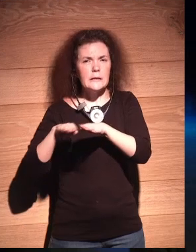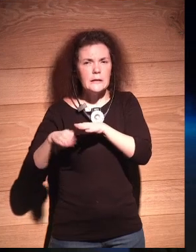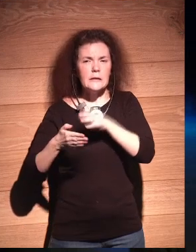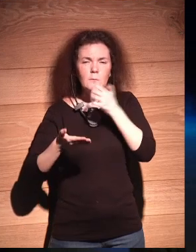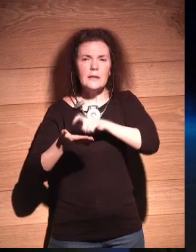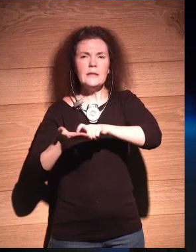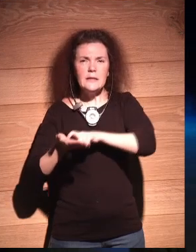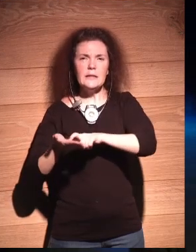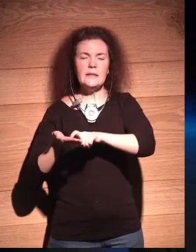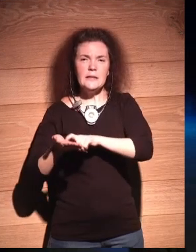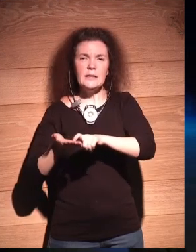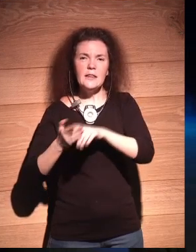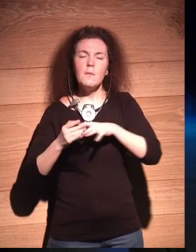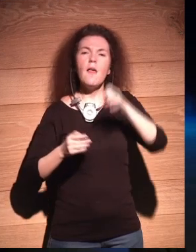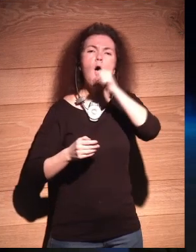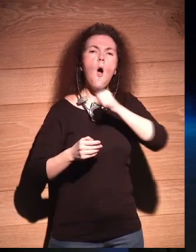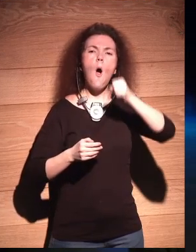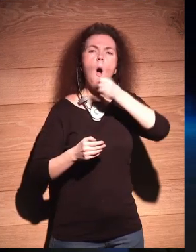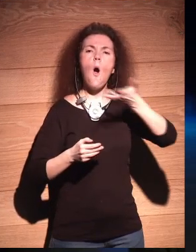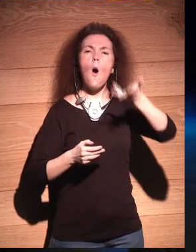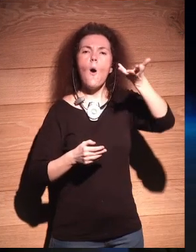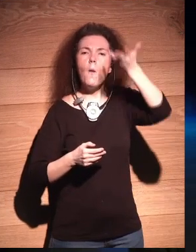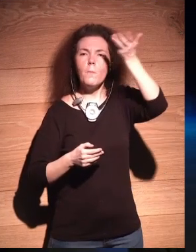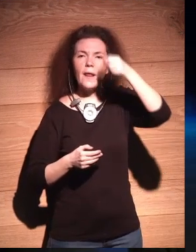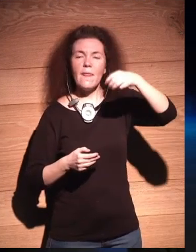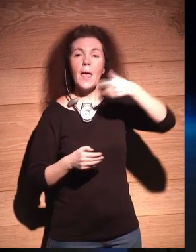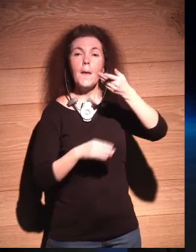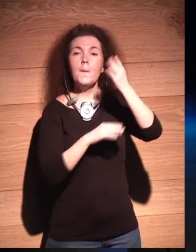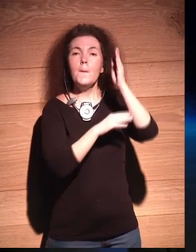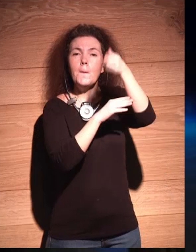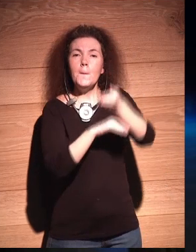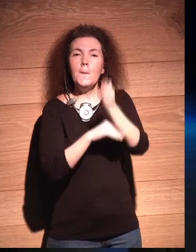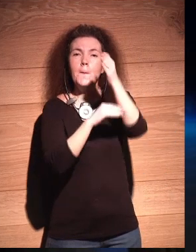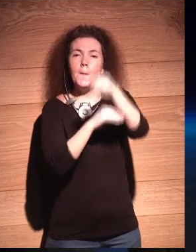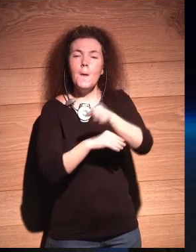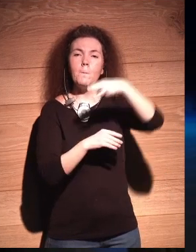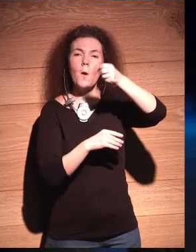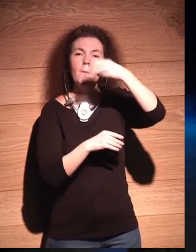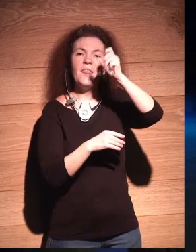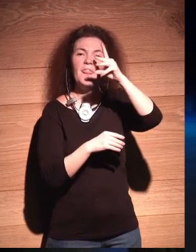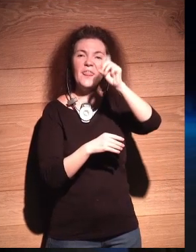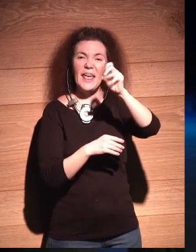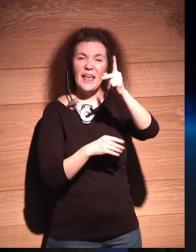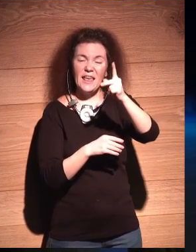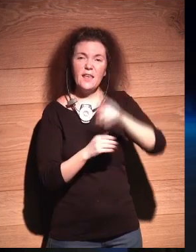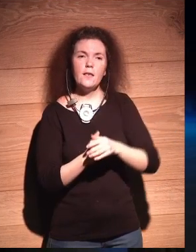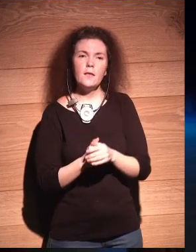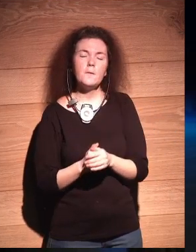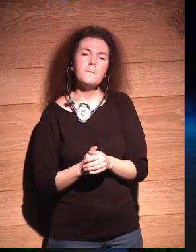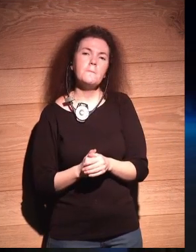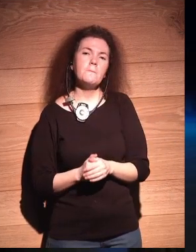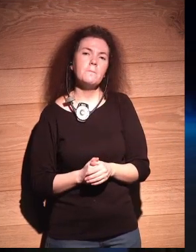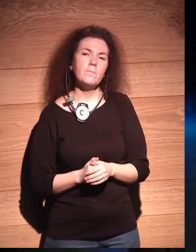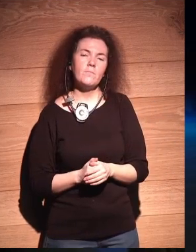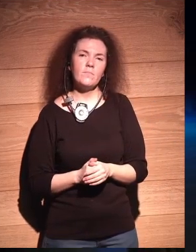nights ago. Anyway, this was an instrument that is a digital instrument. And, I just find